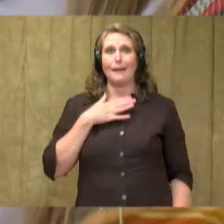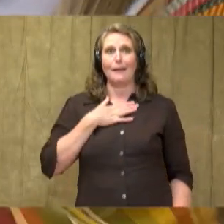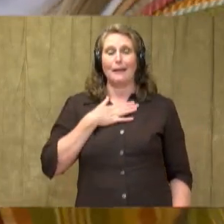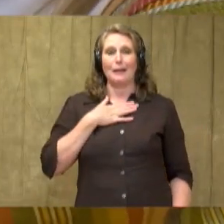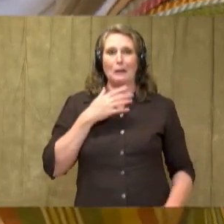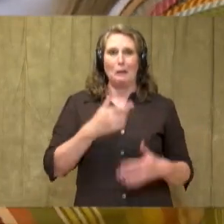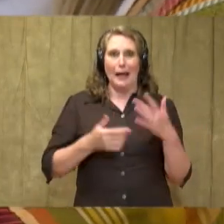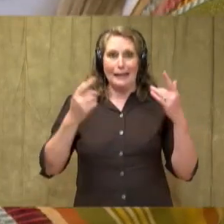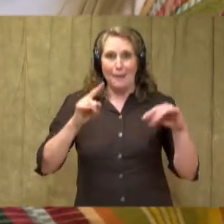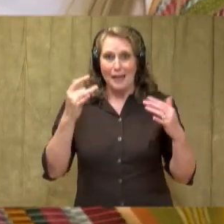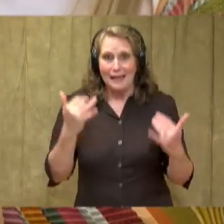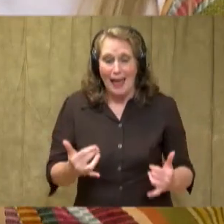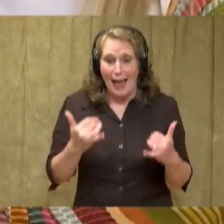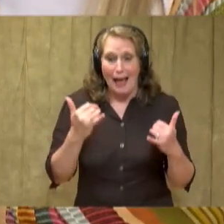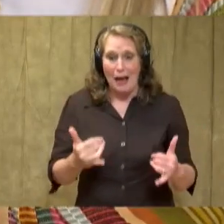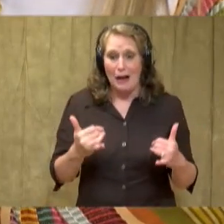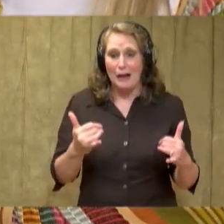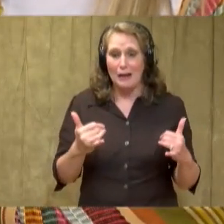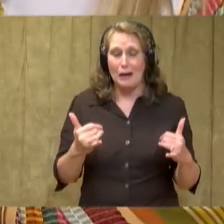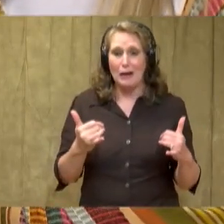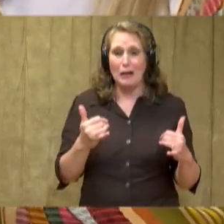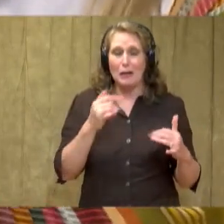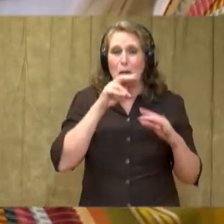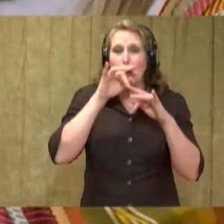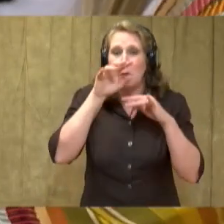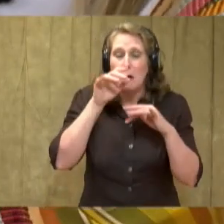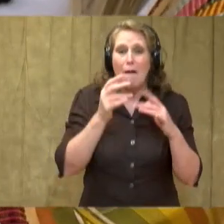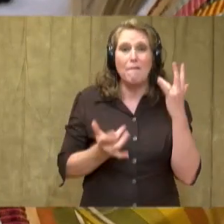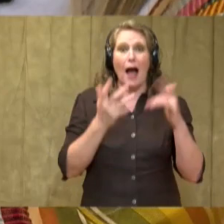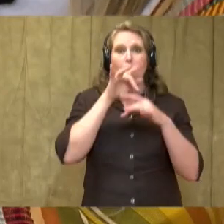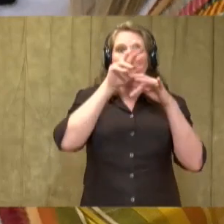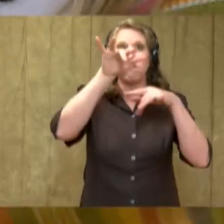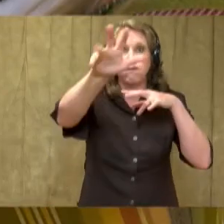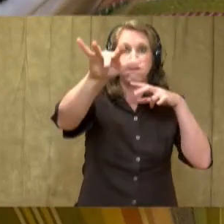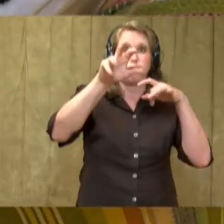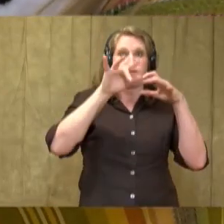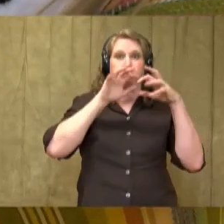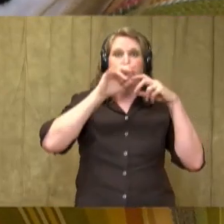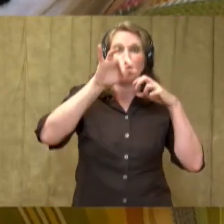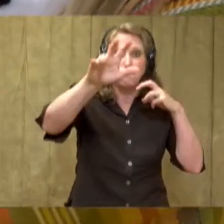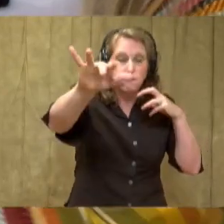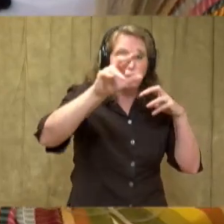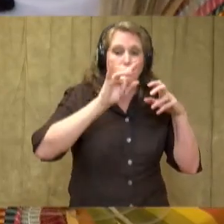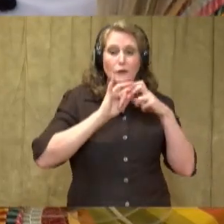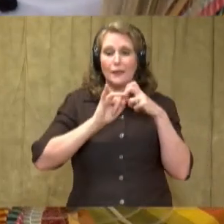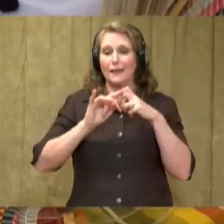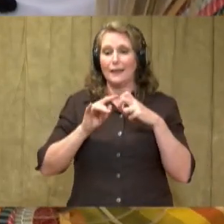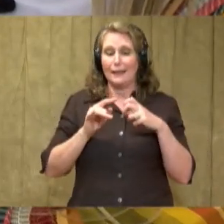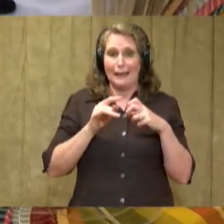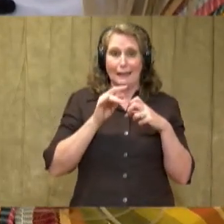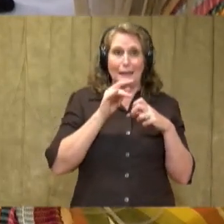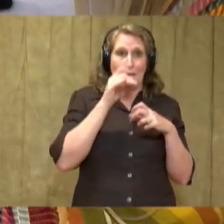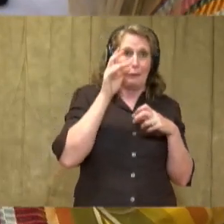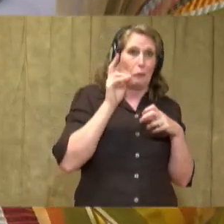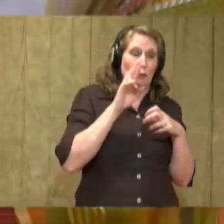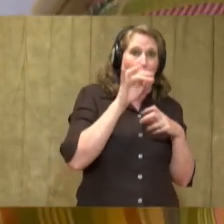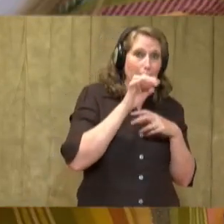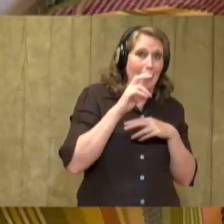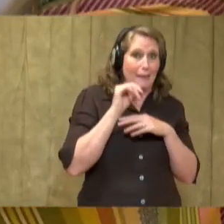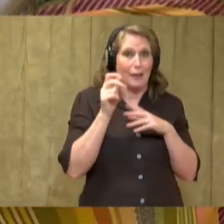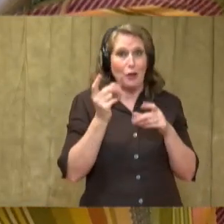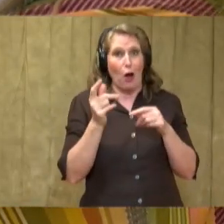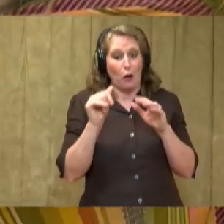What do we have now? Fire-breathing dragons. Look there, him and his dog are hiding.